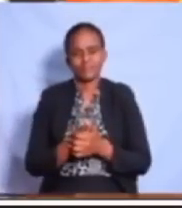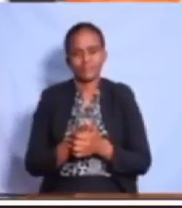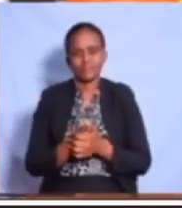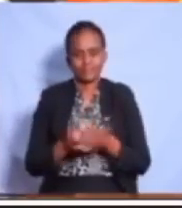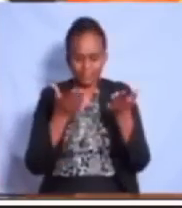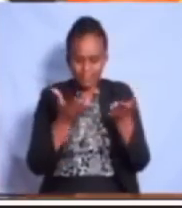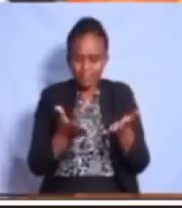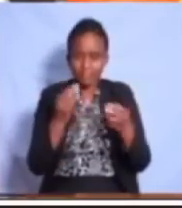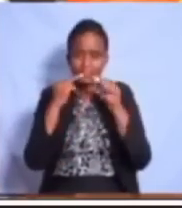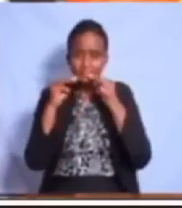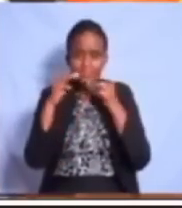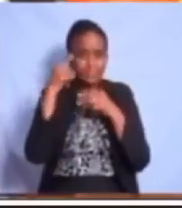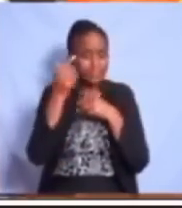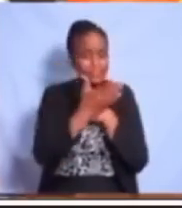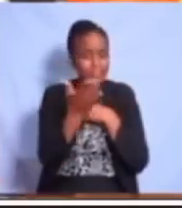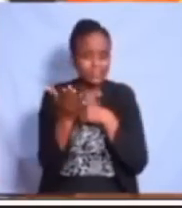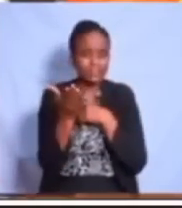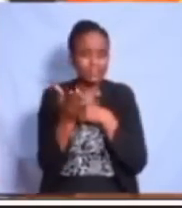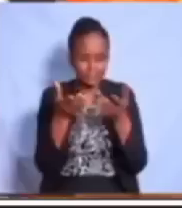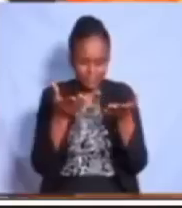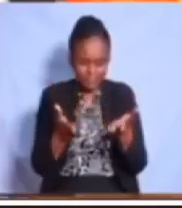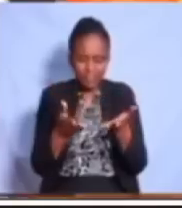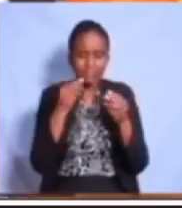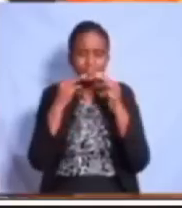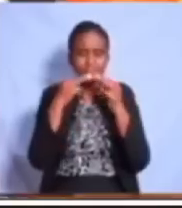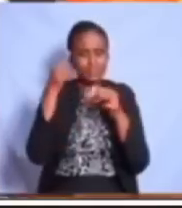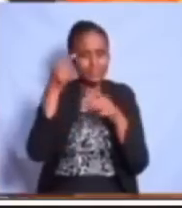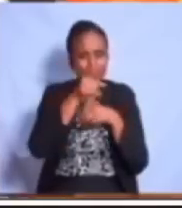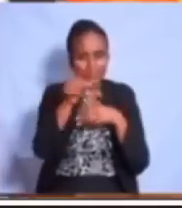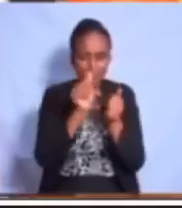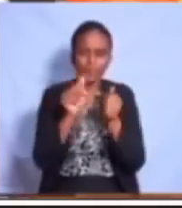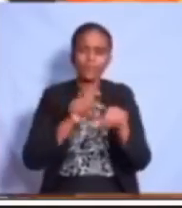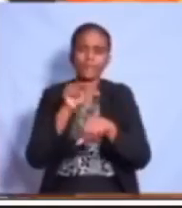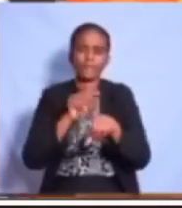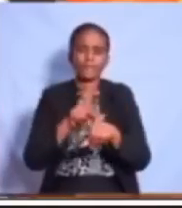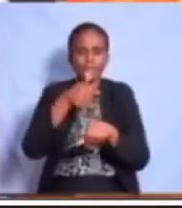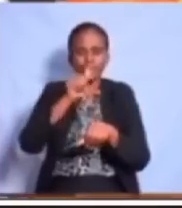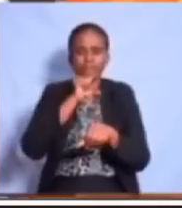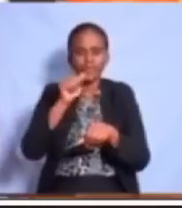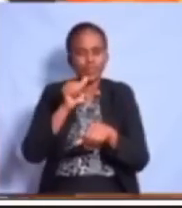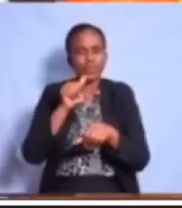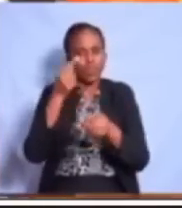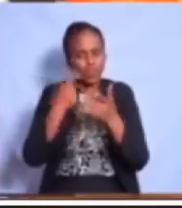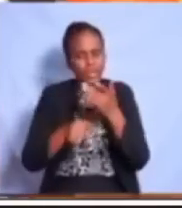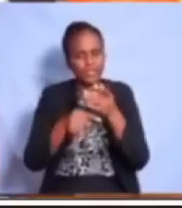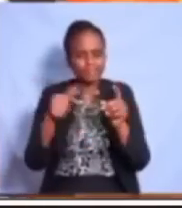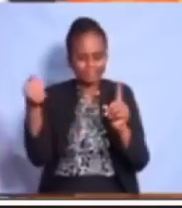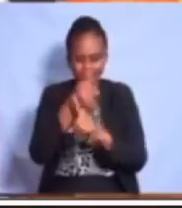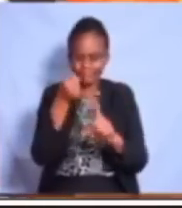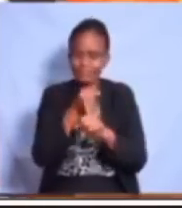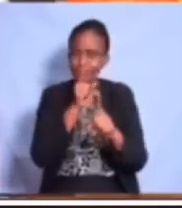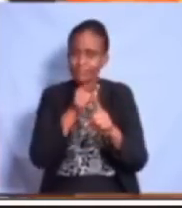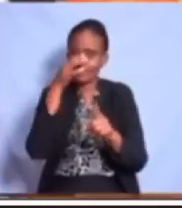Here is a message for you. Here is a message for you and the nation. Do not call the fight against